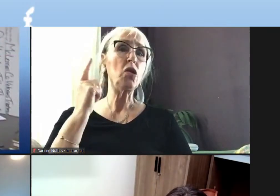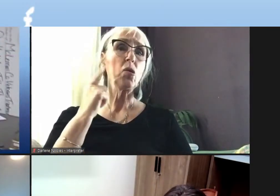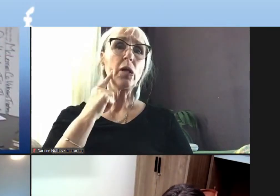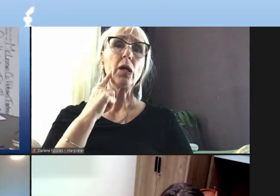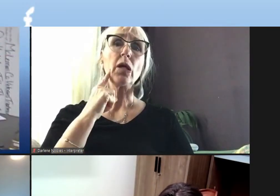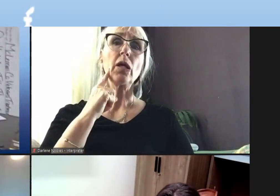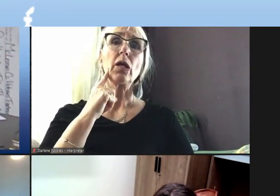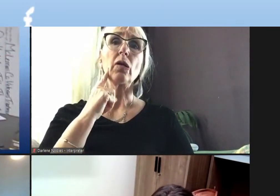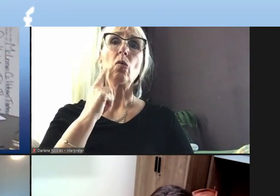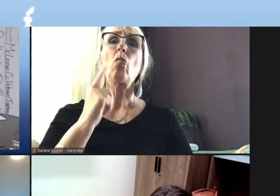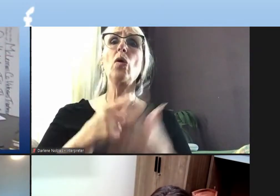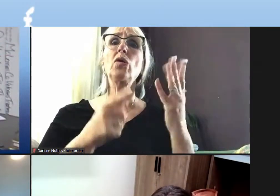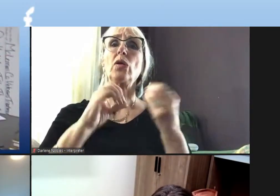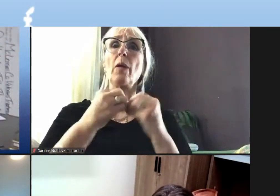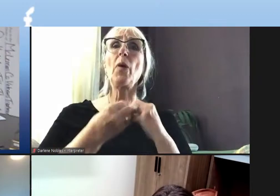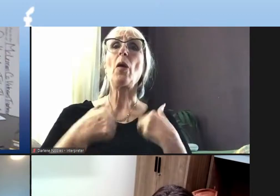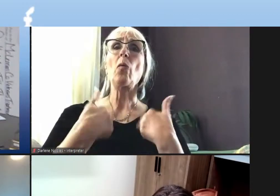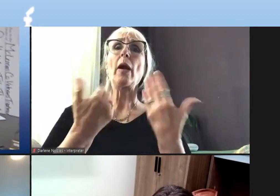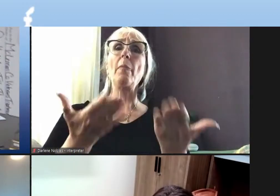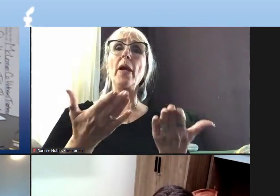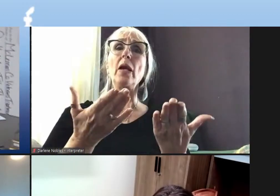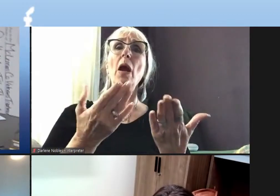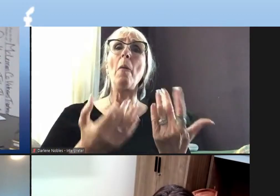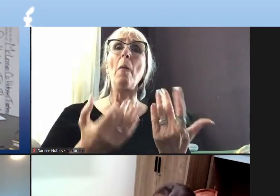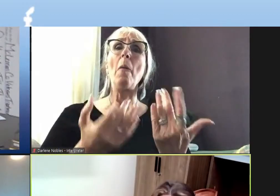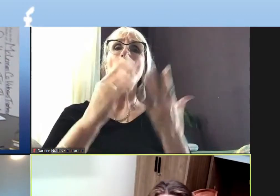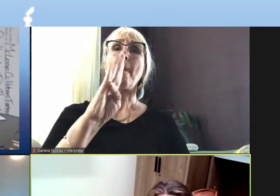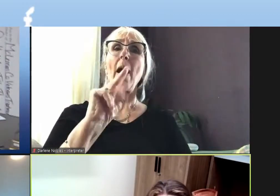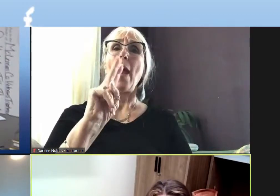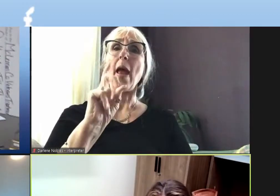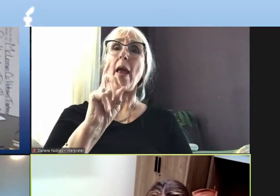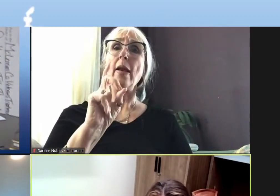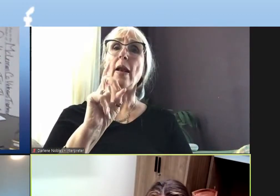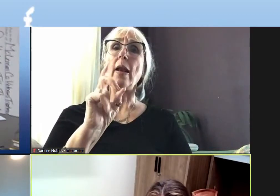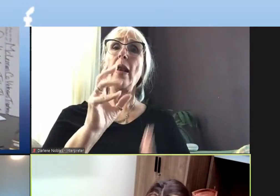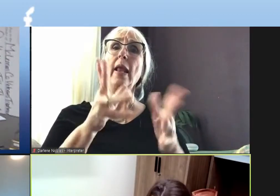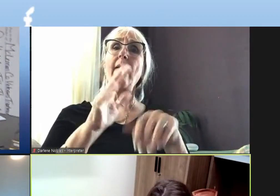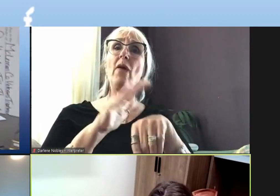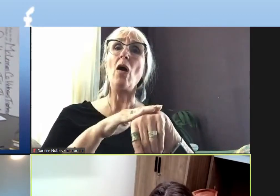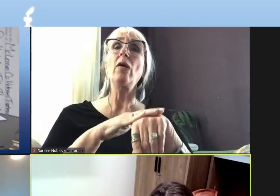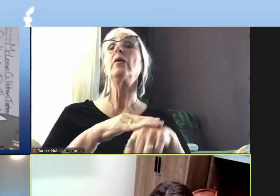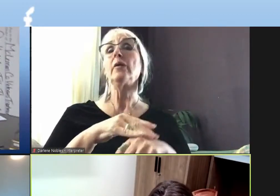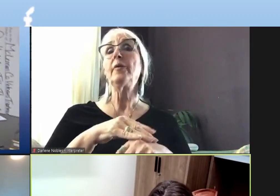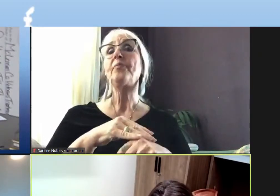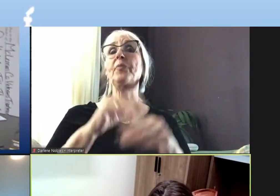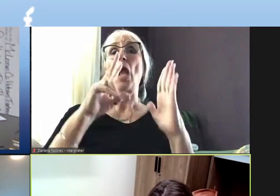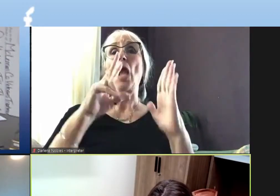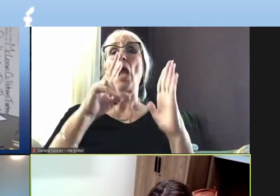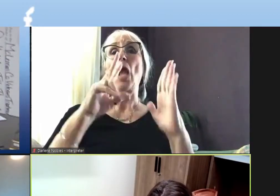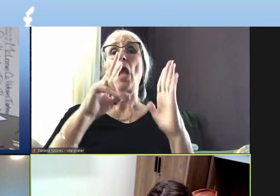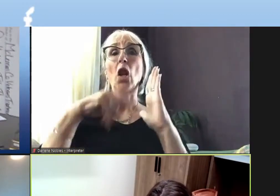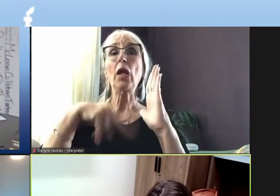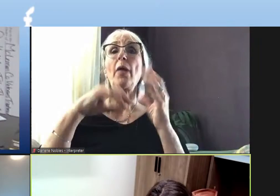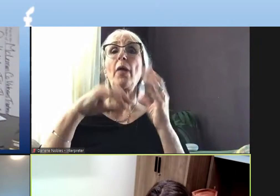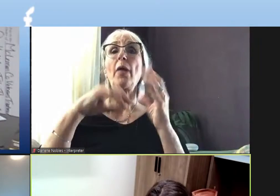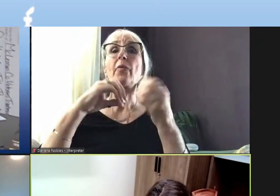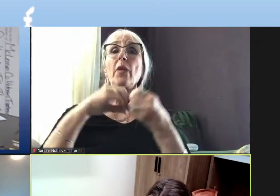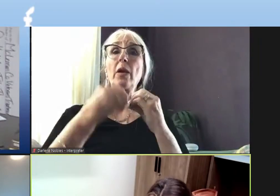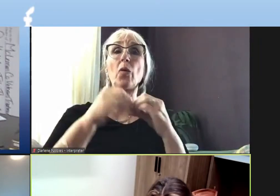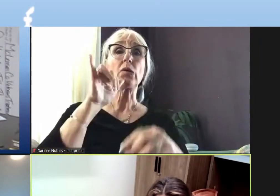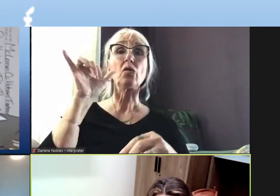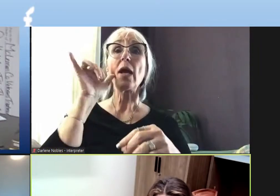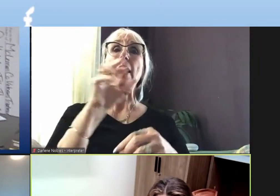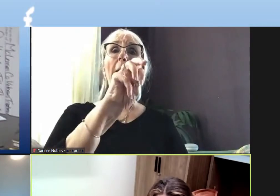the recommendation to leave the burn ban on or take it off? Yes. So I just looked up the numbers as of yesterday. The minimum was for